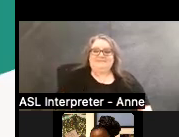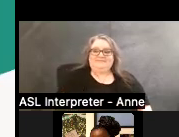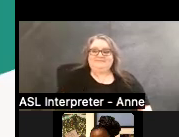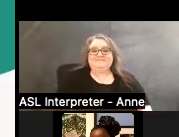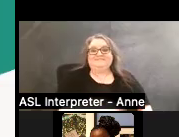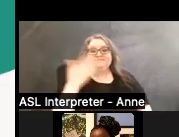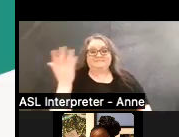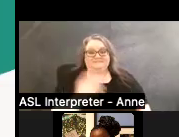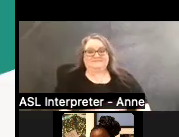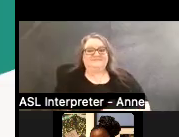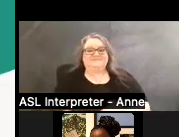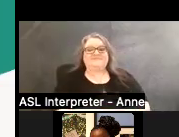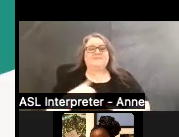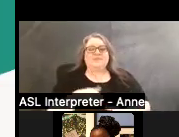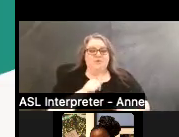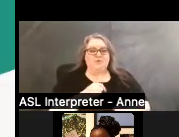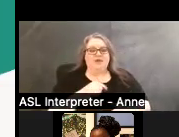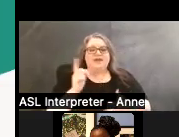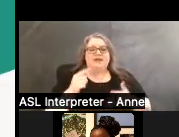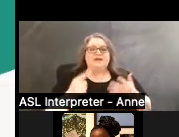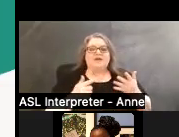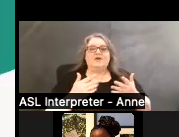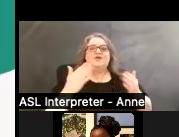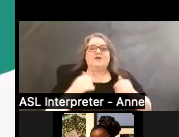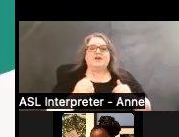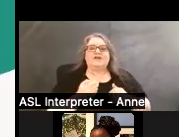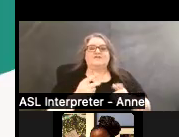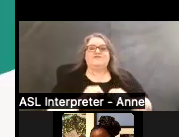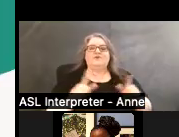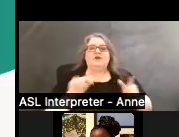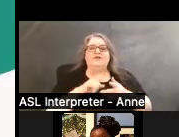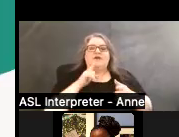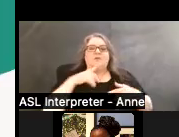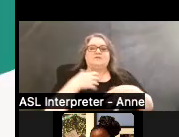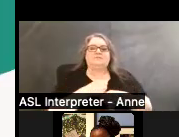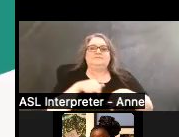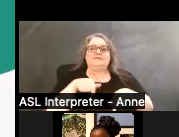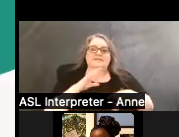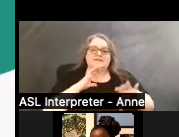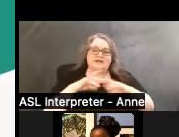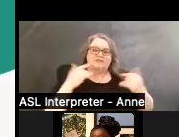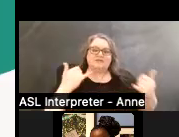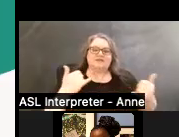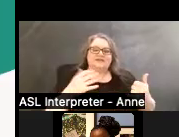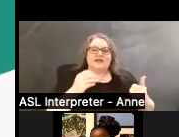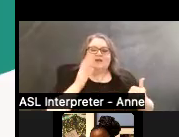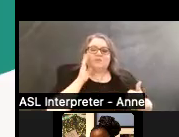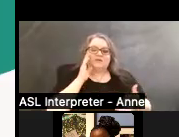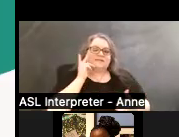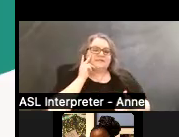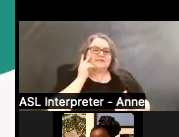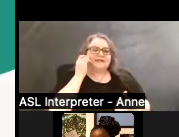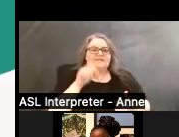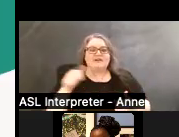Well, we can go through our next few slides, which are just going to wrap up this conversation today, and we'll see if